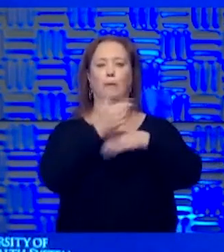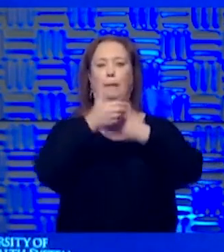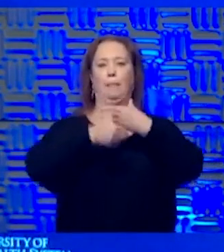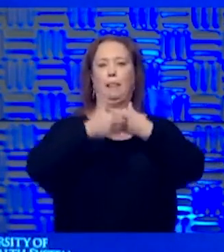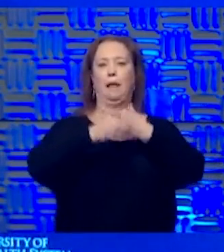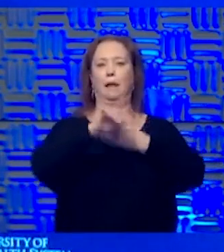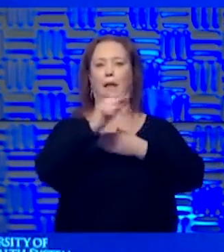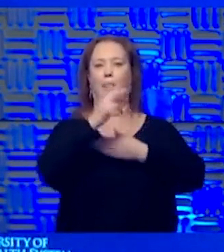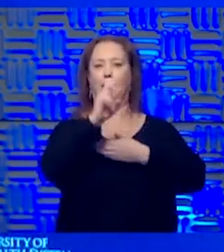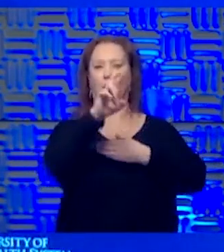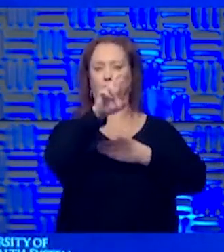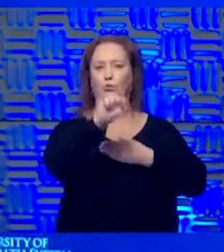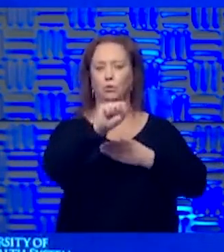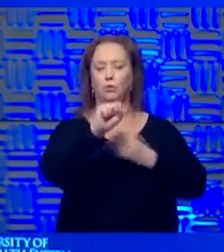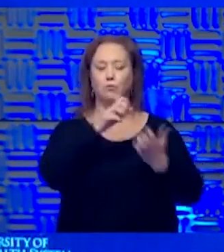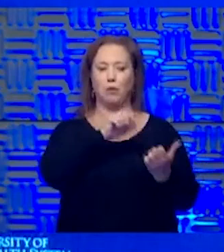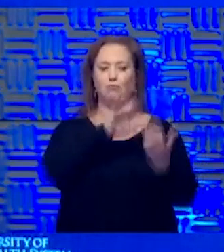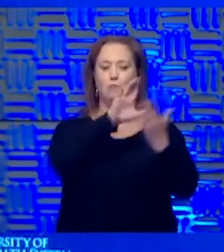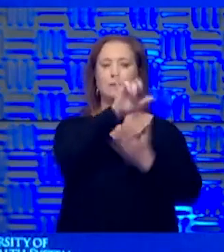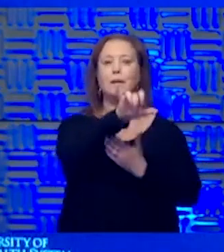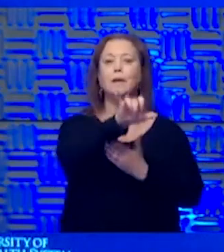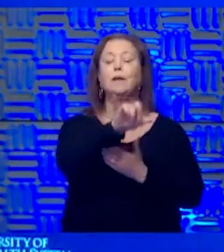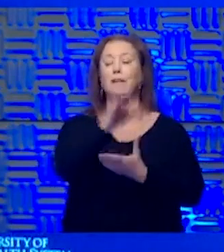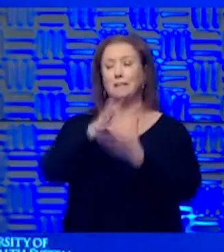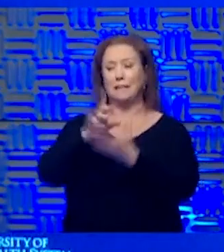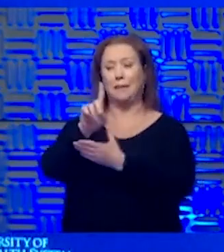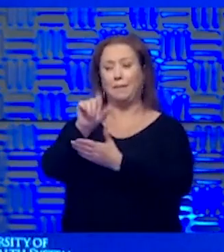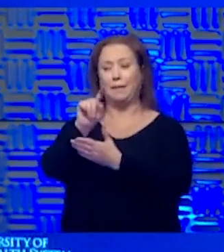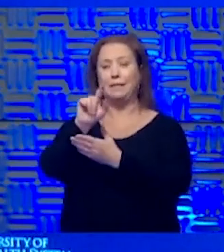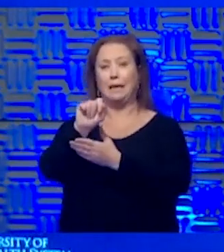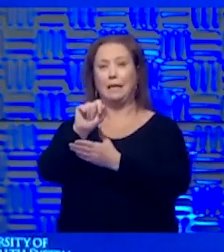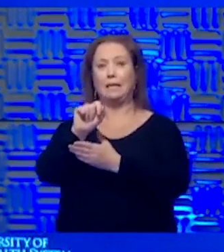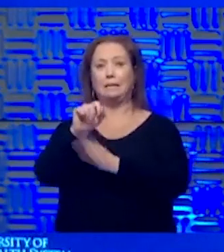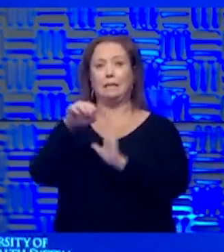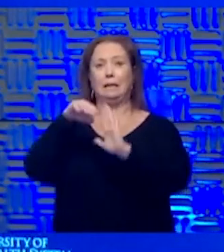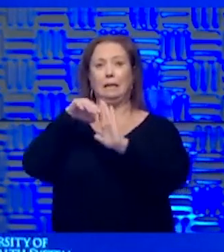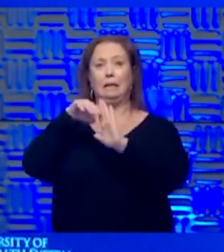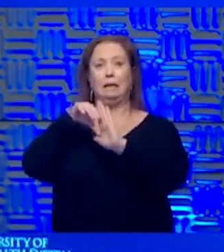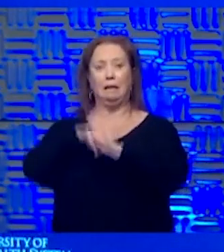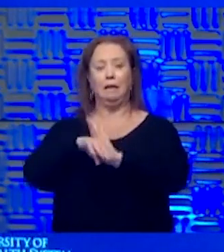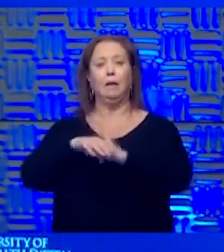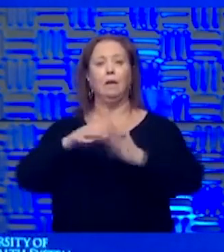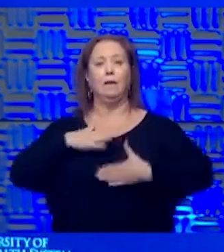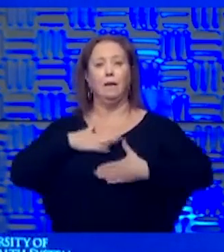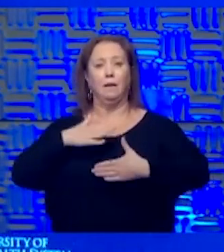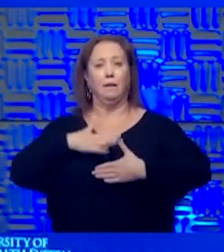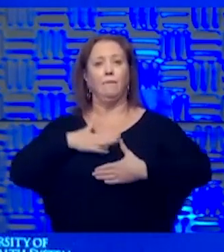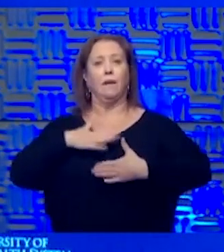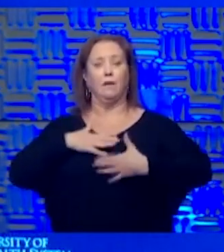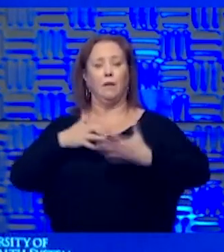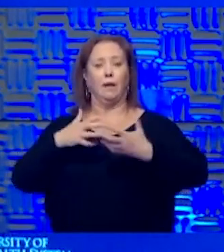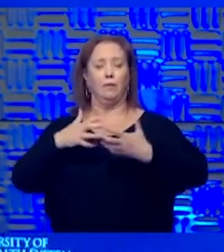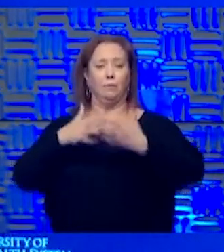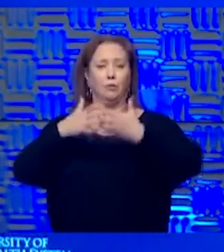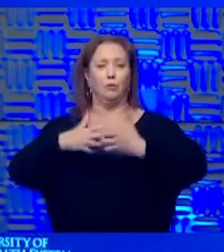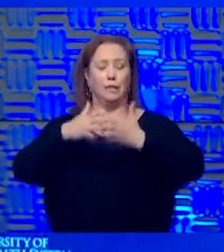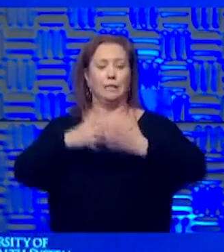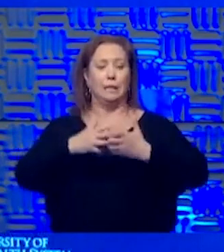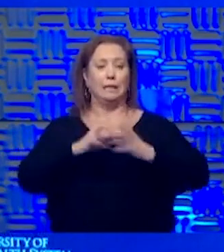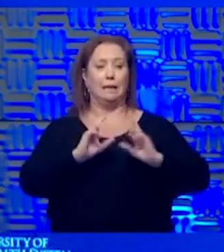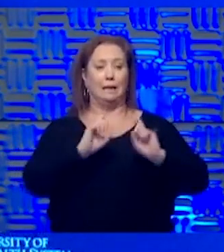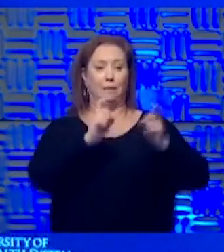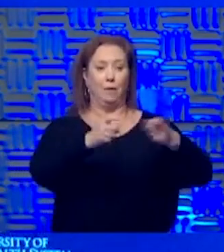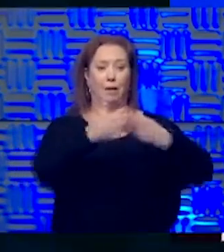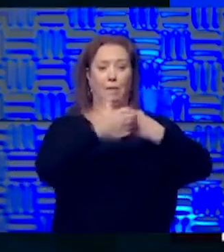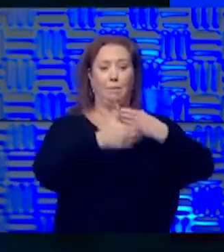those things. And as I remember, some of the data has shown a significant drop in ventilator days and in mortality in people who had that and got blood thinner versus